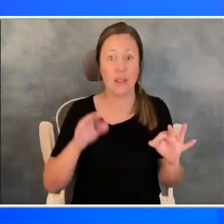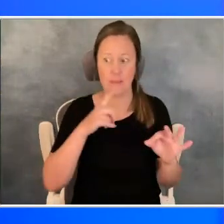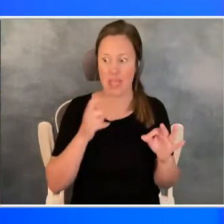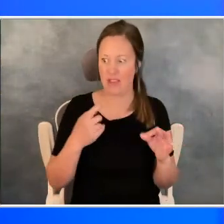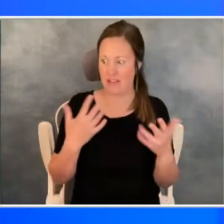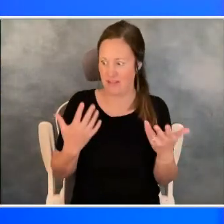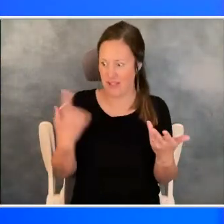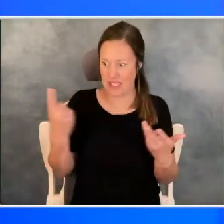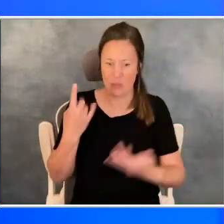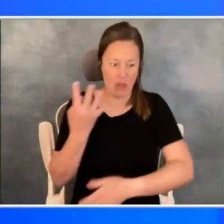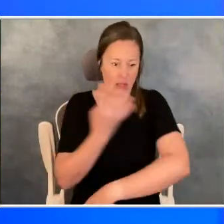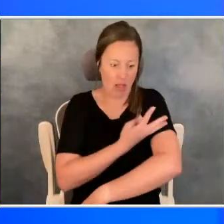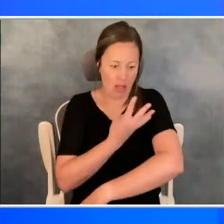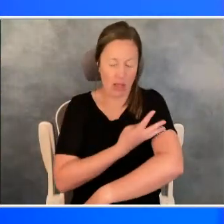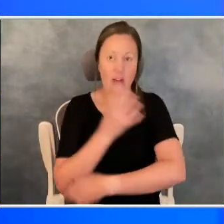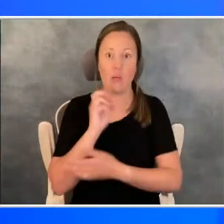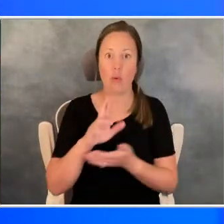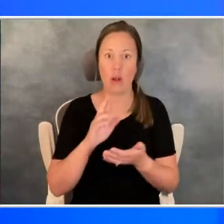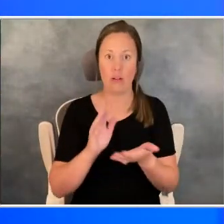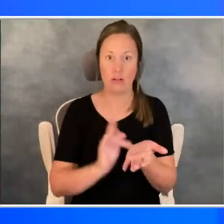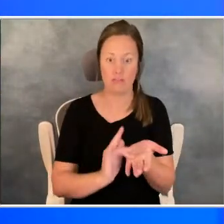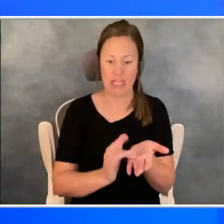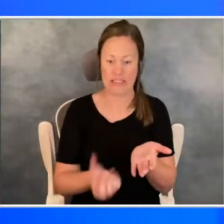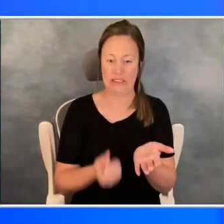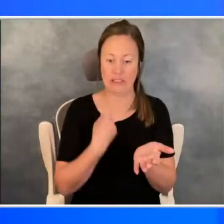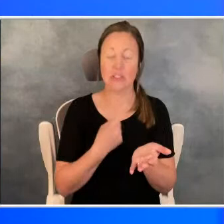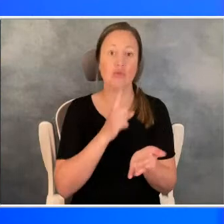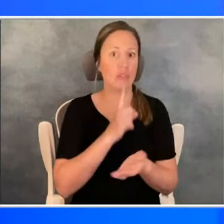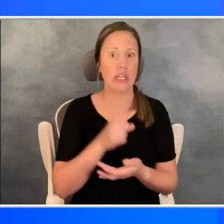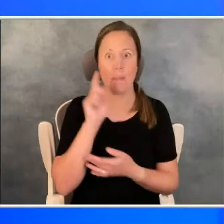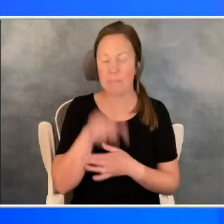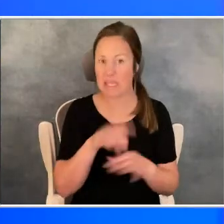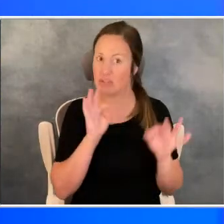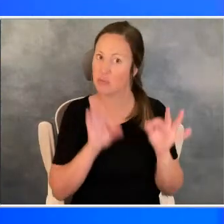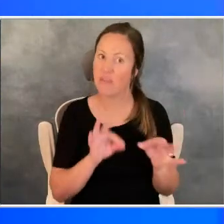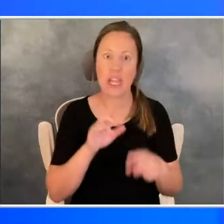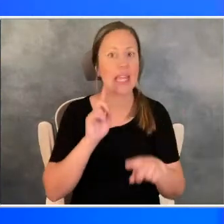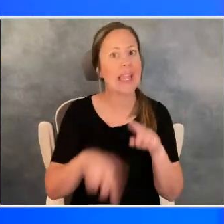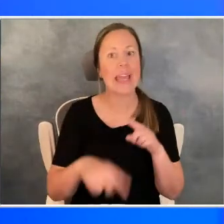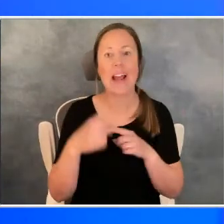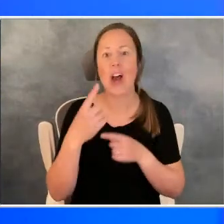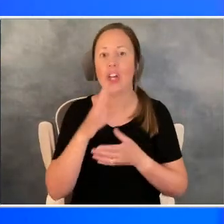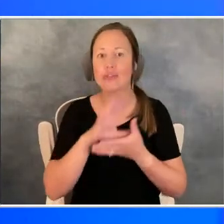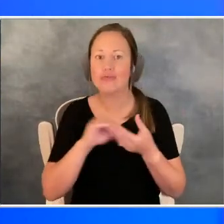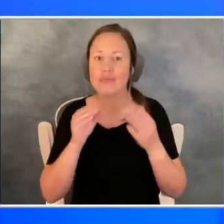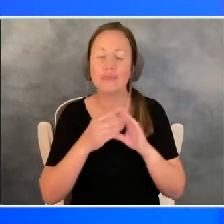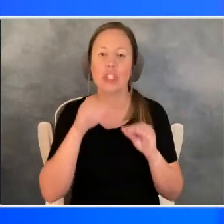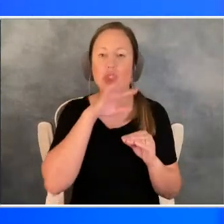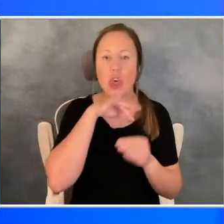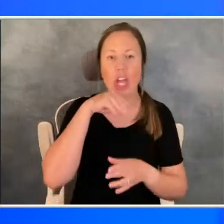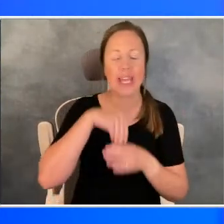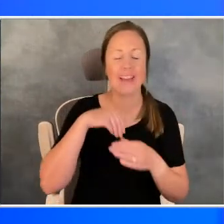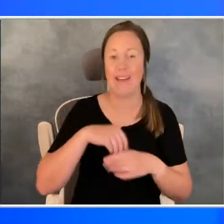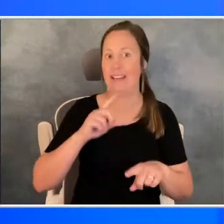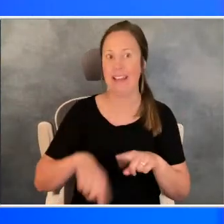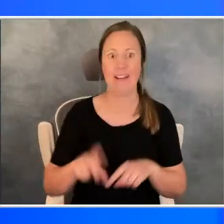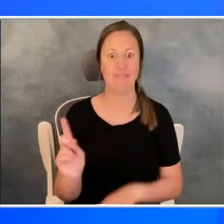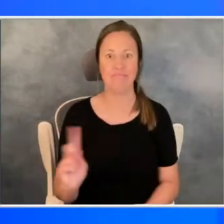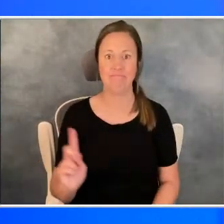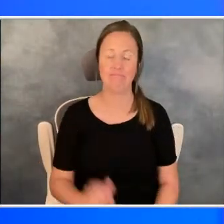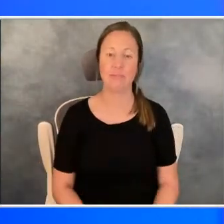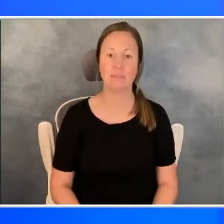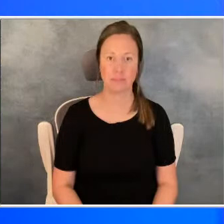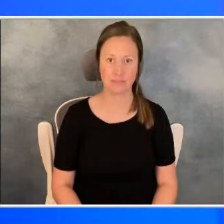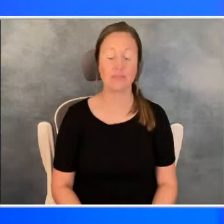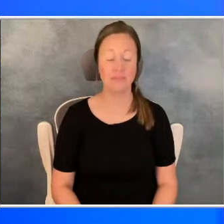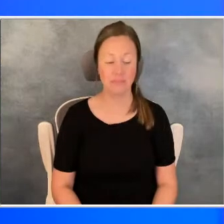bloodstream directly, you cannot have any impurities or anything that might infect or cause harm to them. That's an incredibly difficult